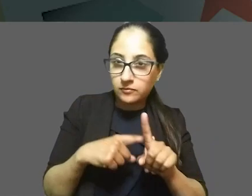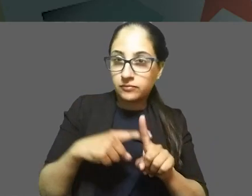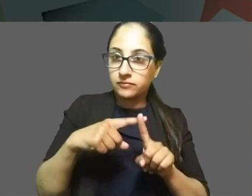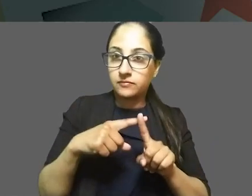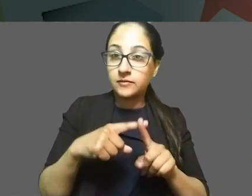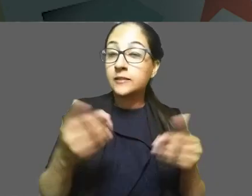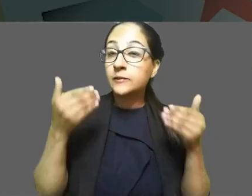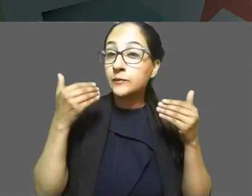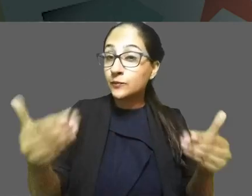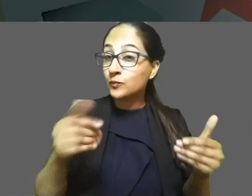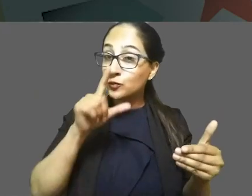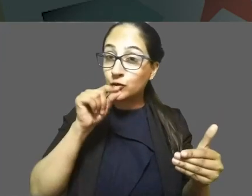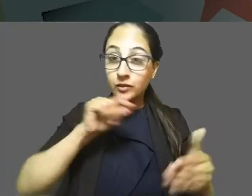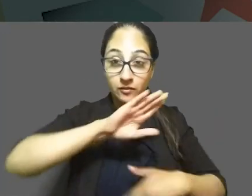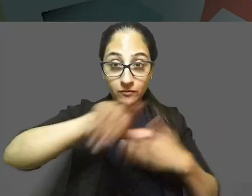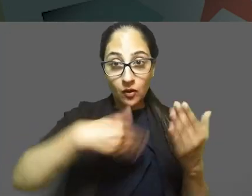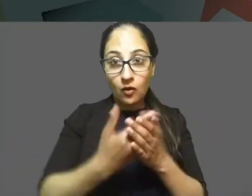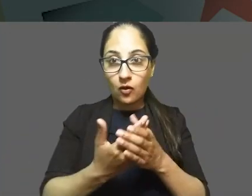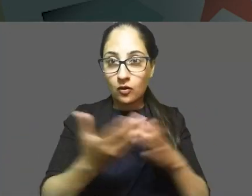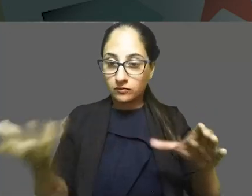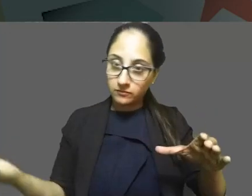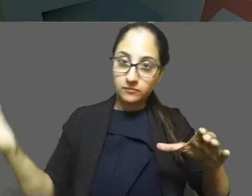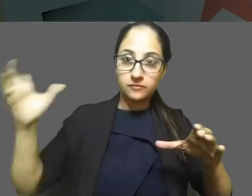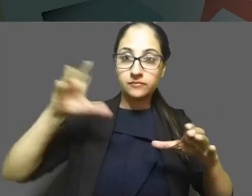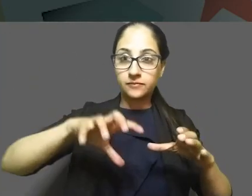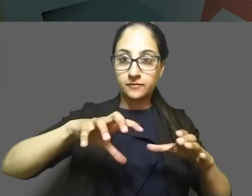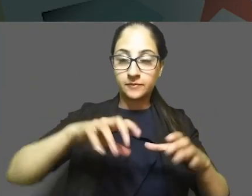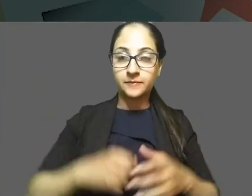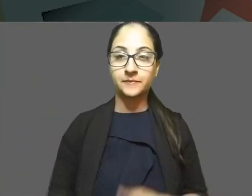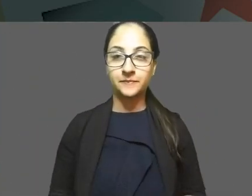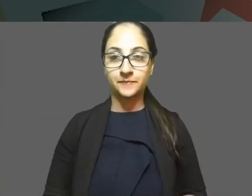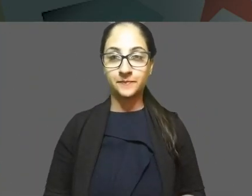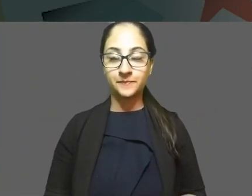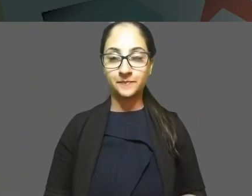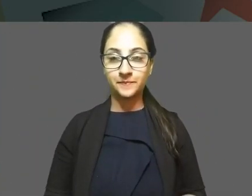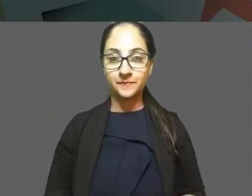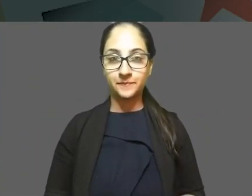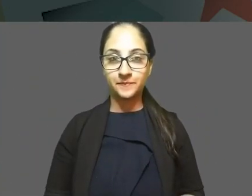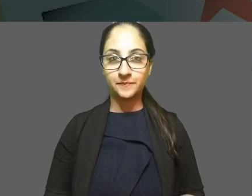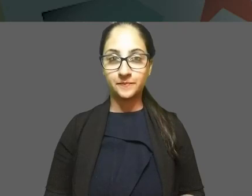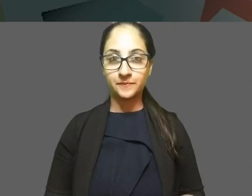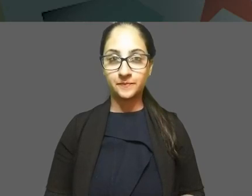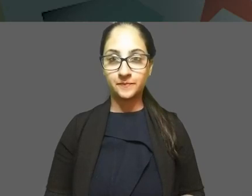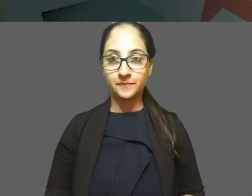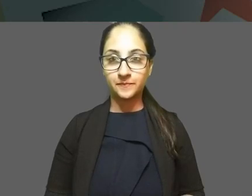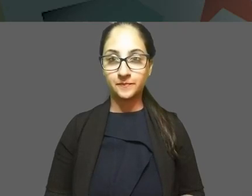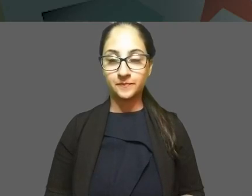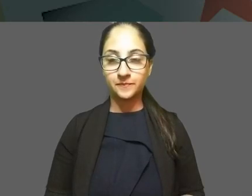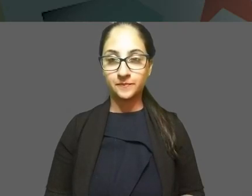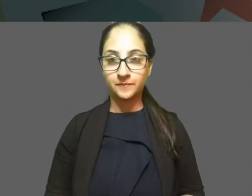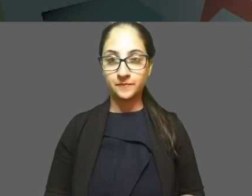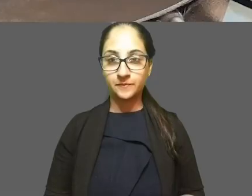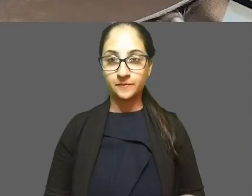here. So I'm going to go ahead and add in all of my chicken. Okay, let's do it.